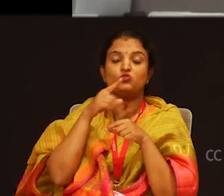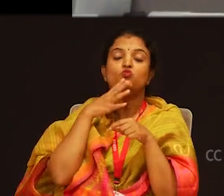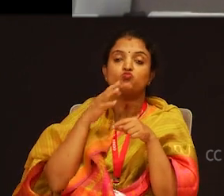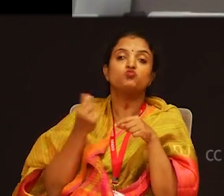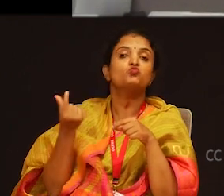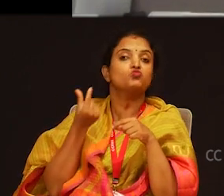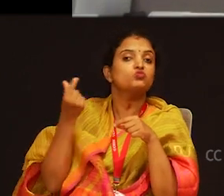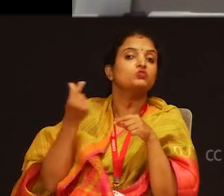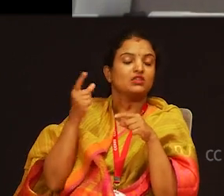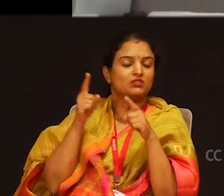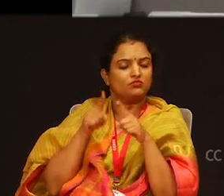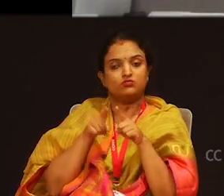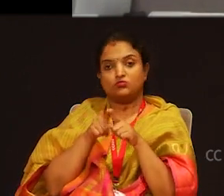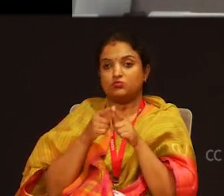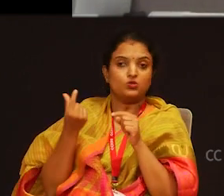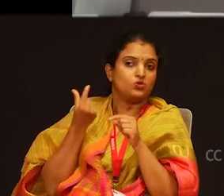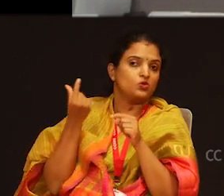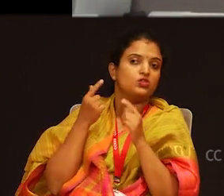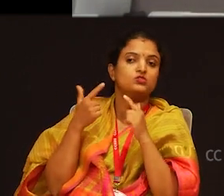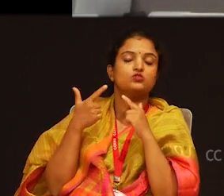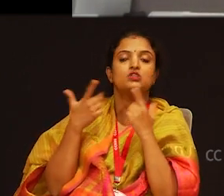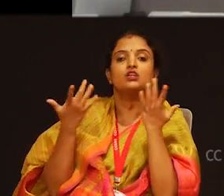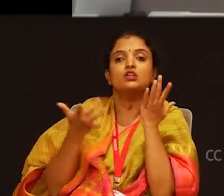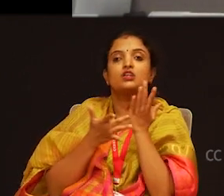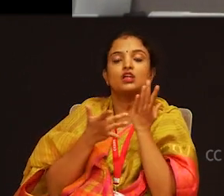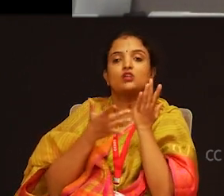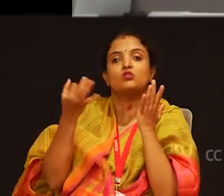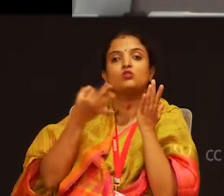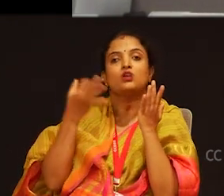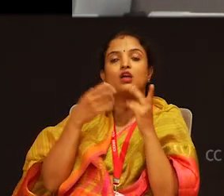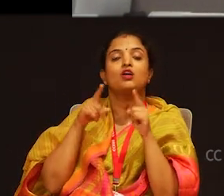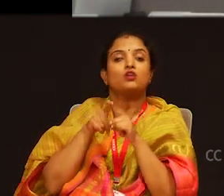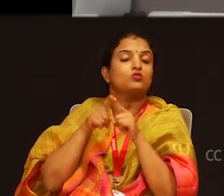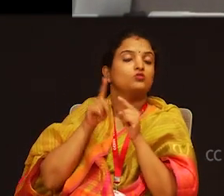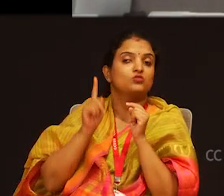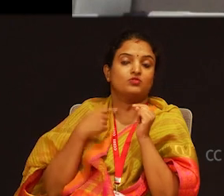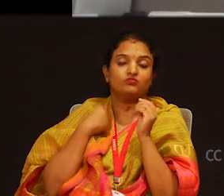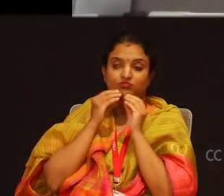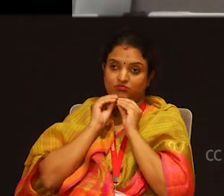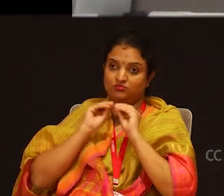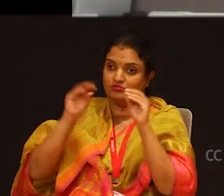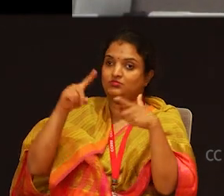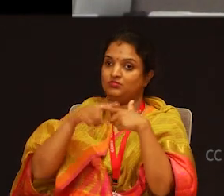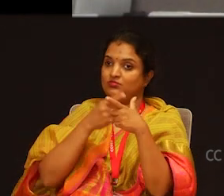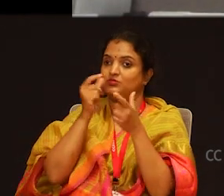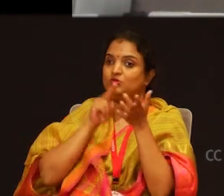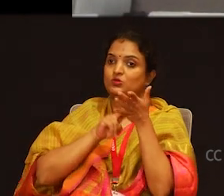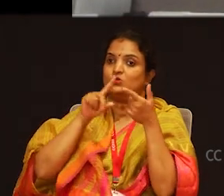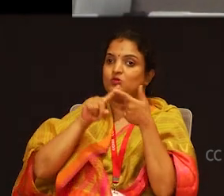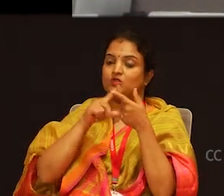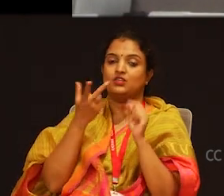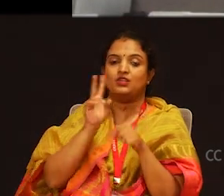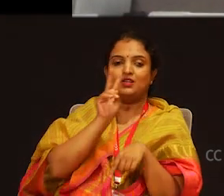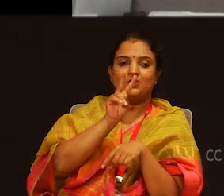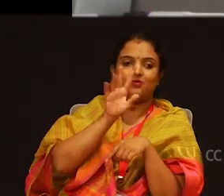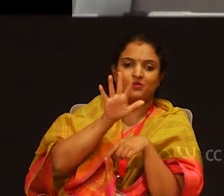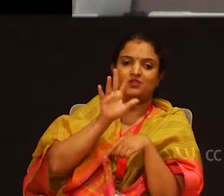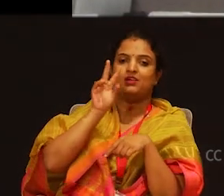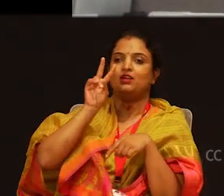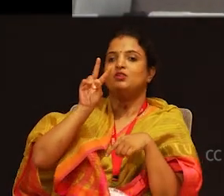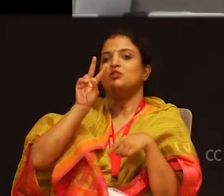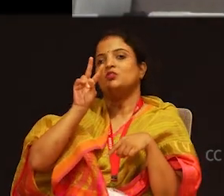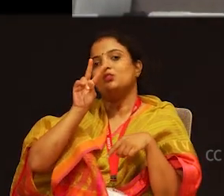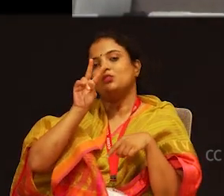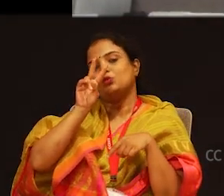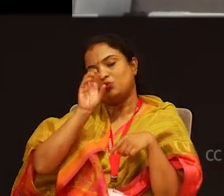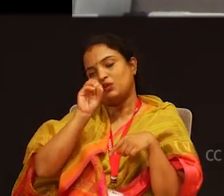use immediately. So we will see you all June of 2025. Get your seat early so that we can